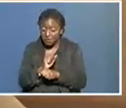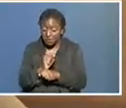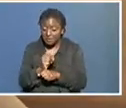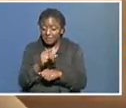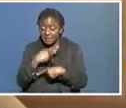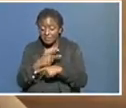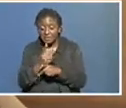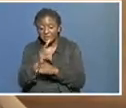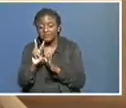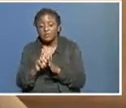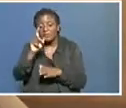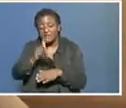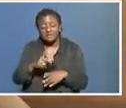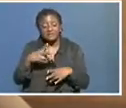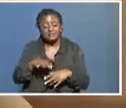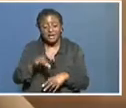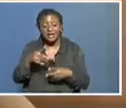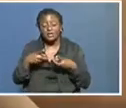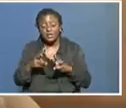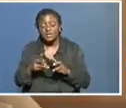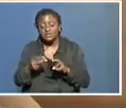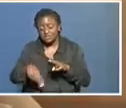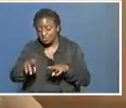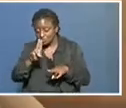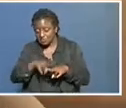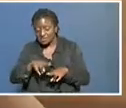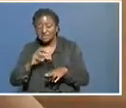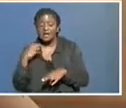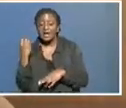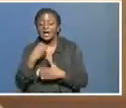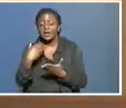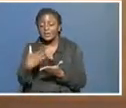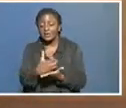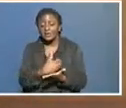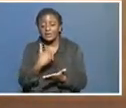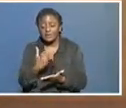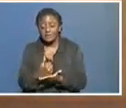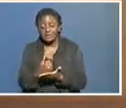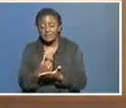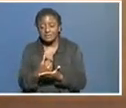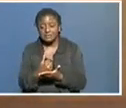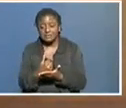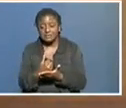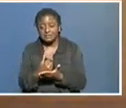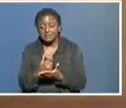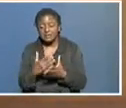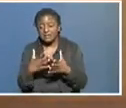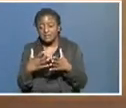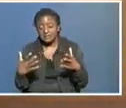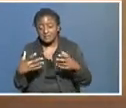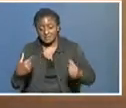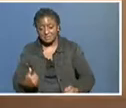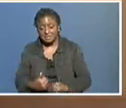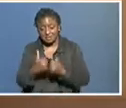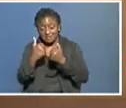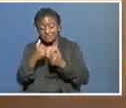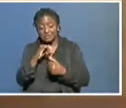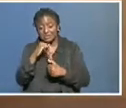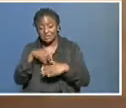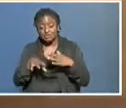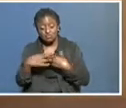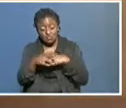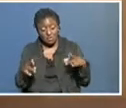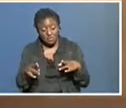raise our revenue, be more proactive. But the big elephant in the room is the numbers are